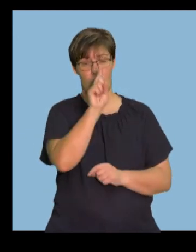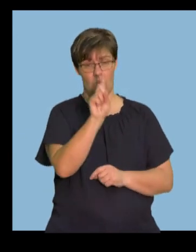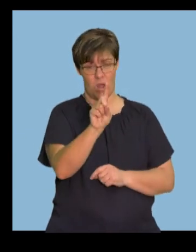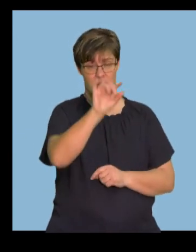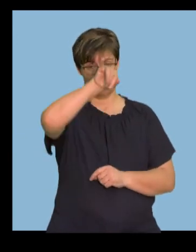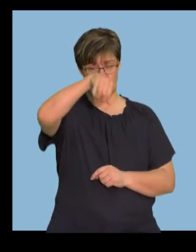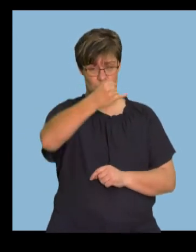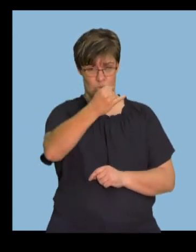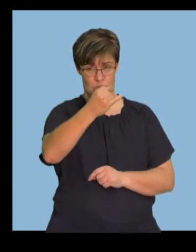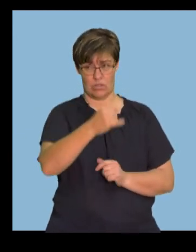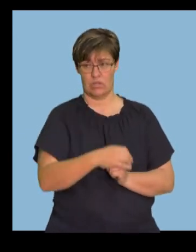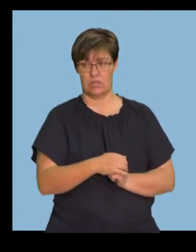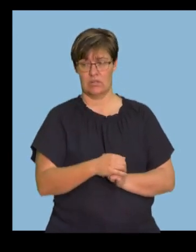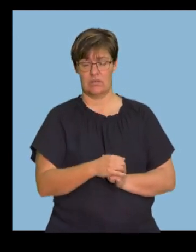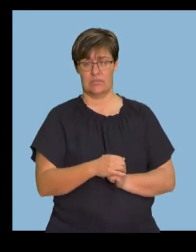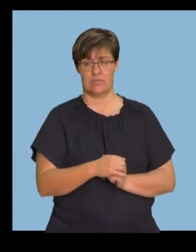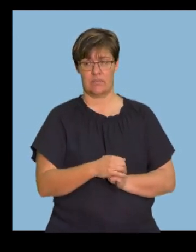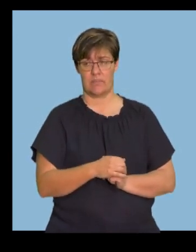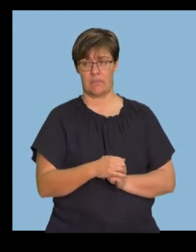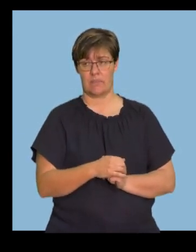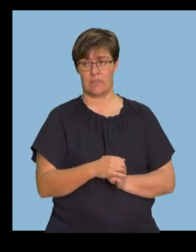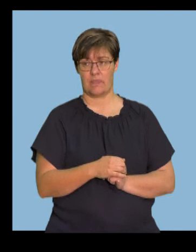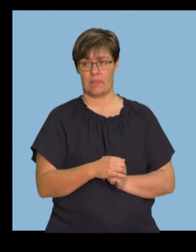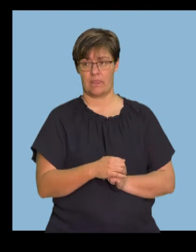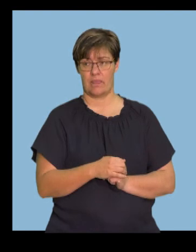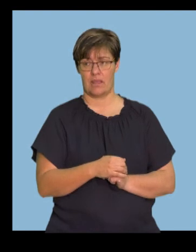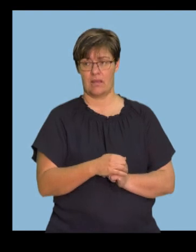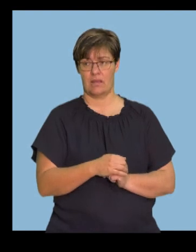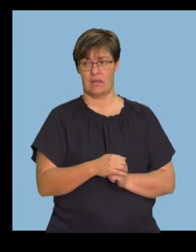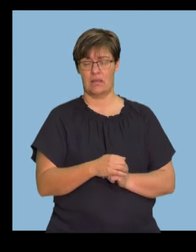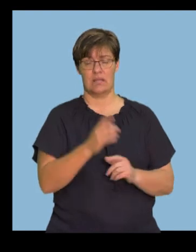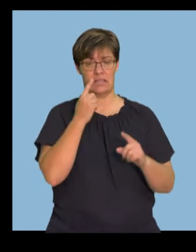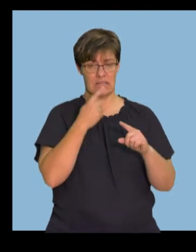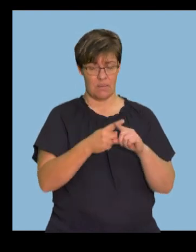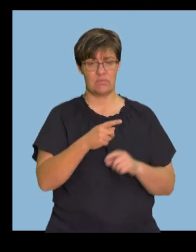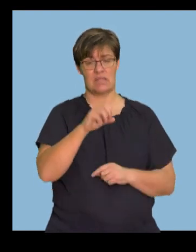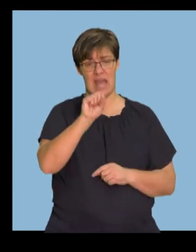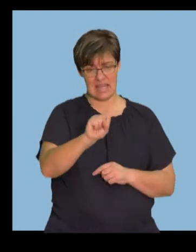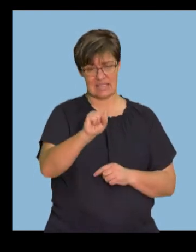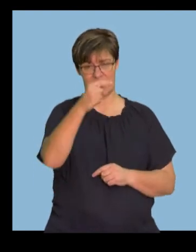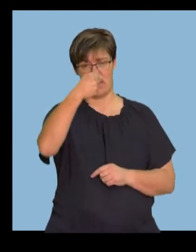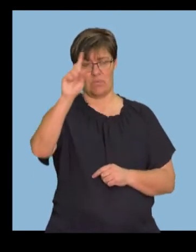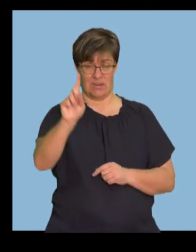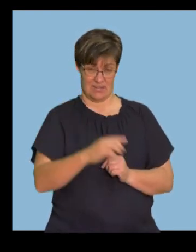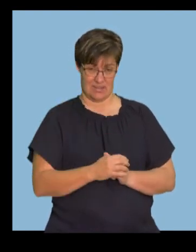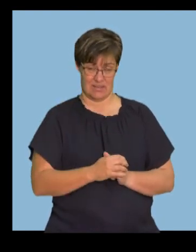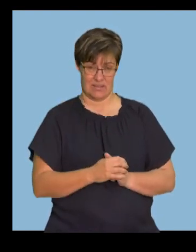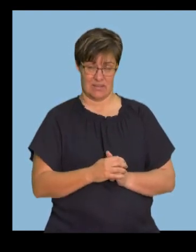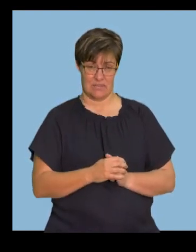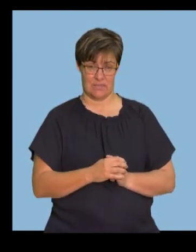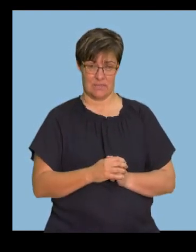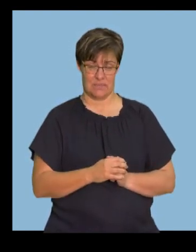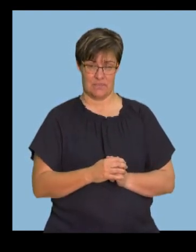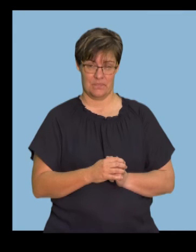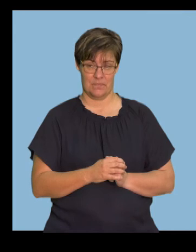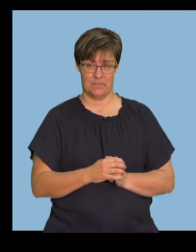to 1 joule of electrical energy converted for every second. So that's the main